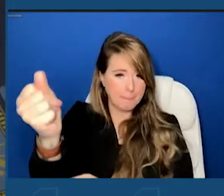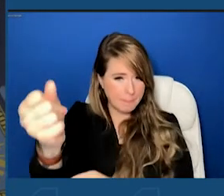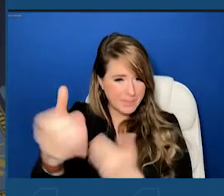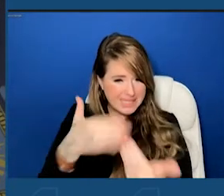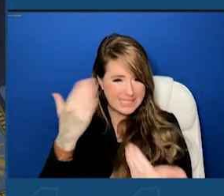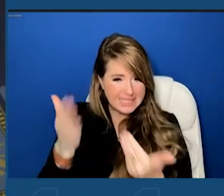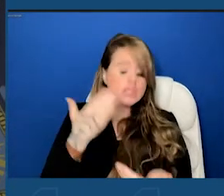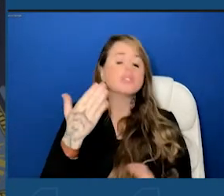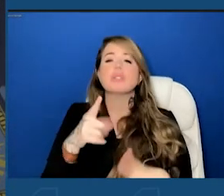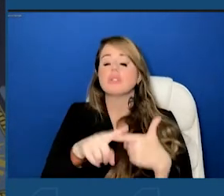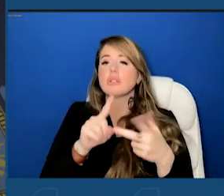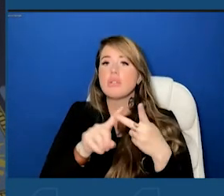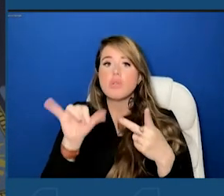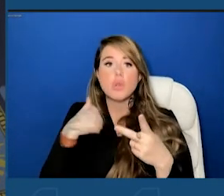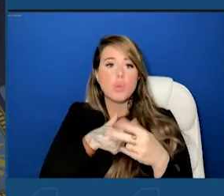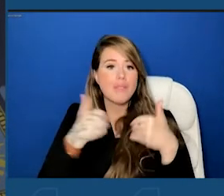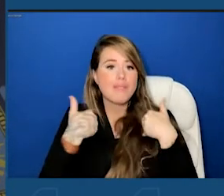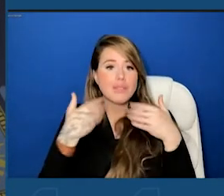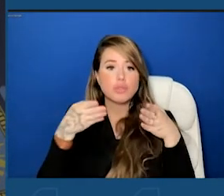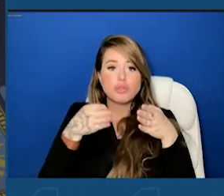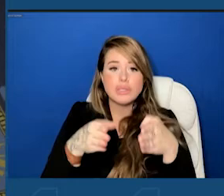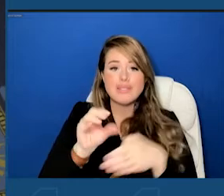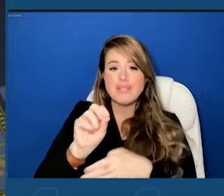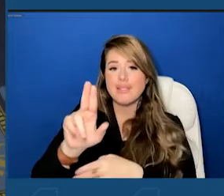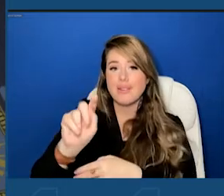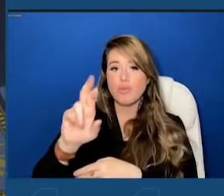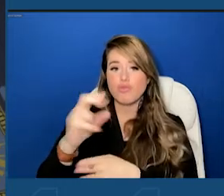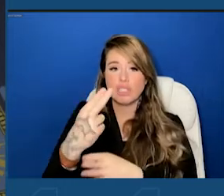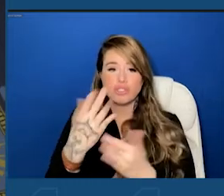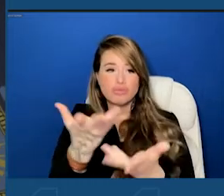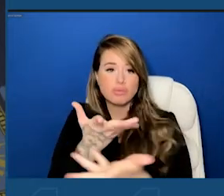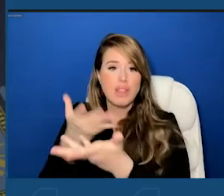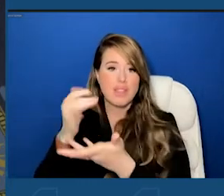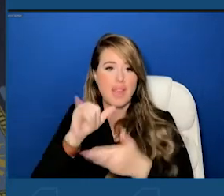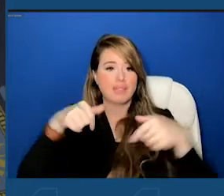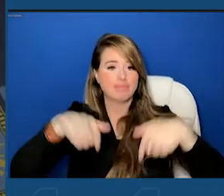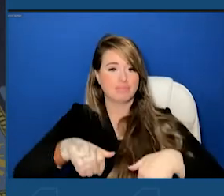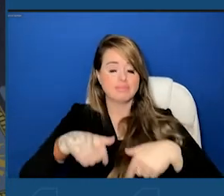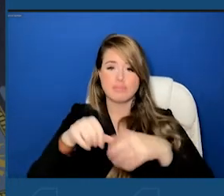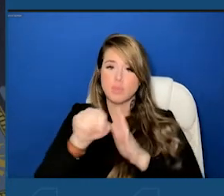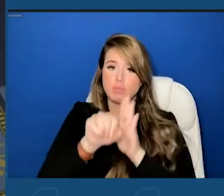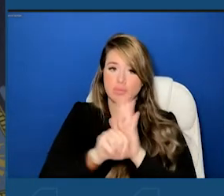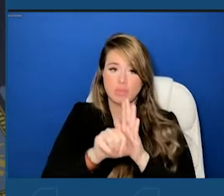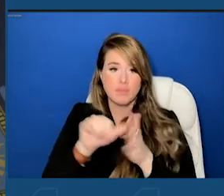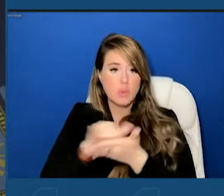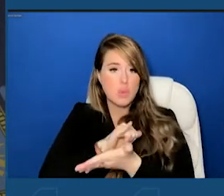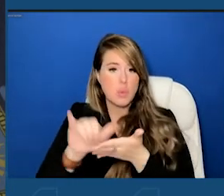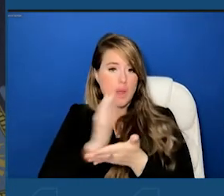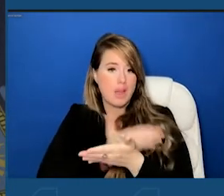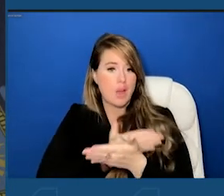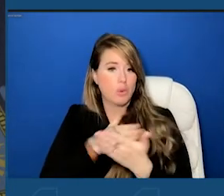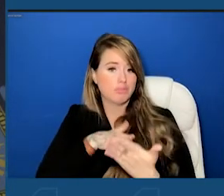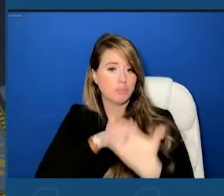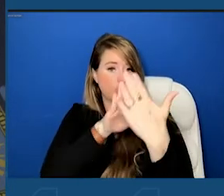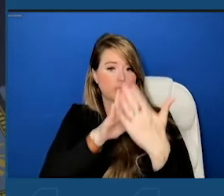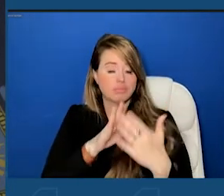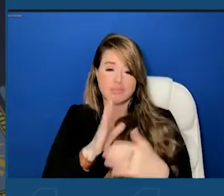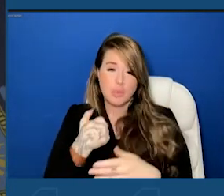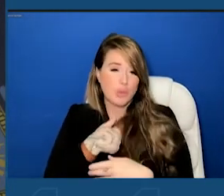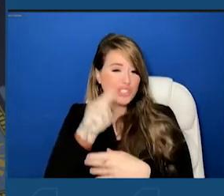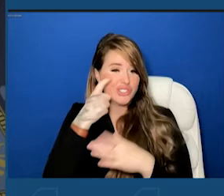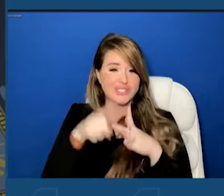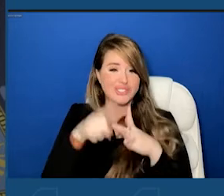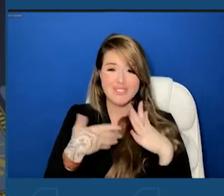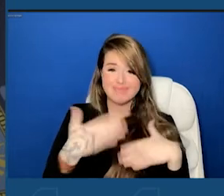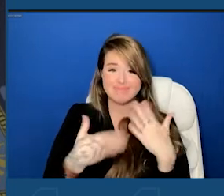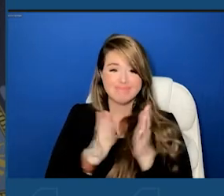focused deterrence, as well as the street outreach. So that's the future of crime fighting here in the state of New York. Just getting warmed up. Let the